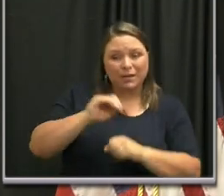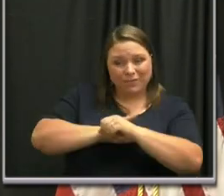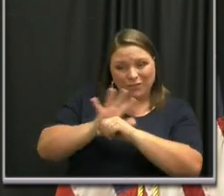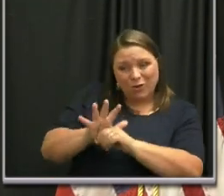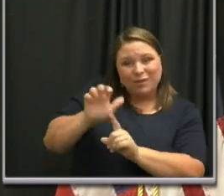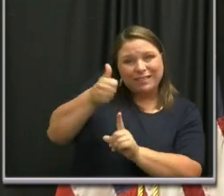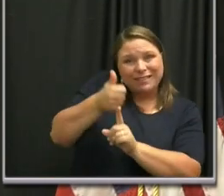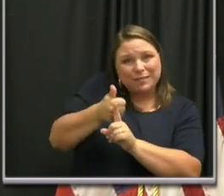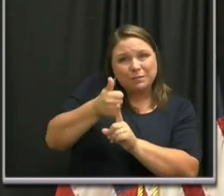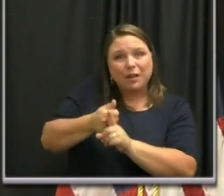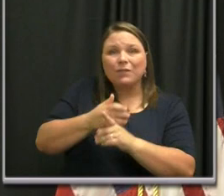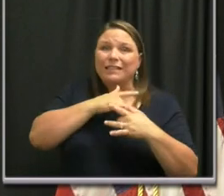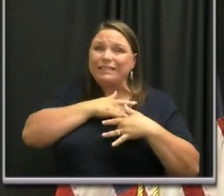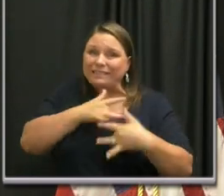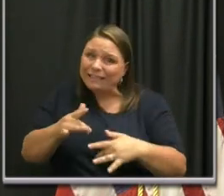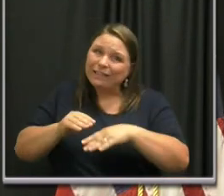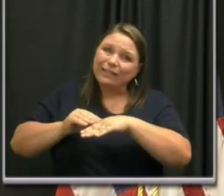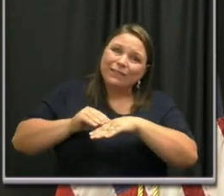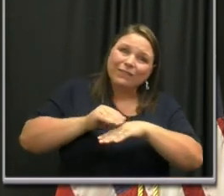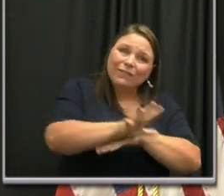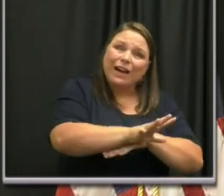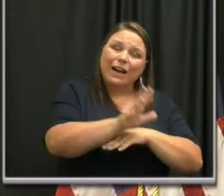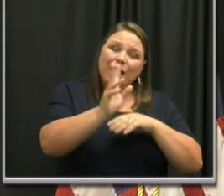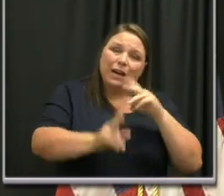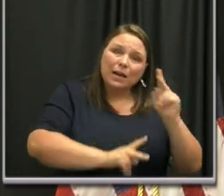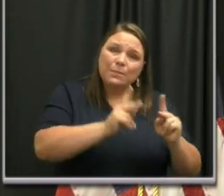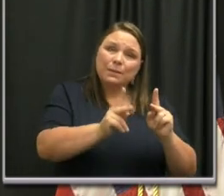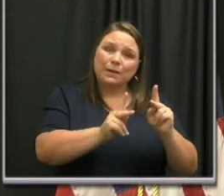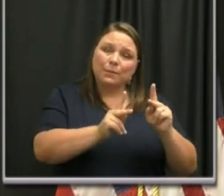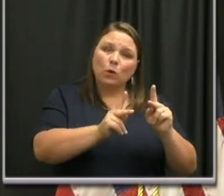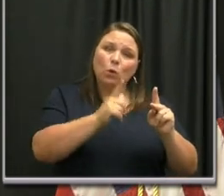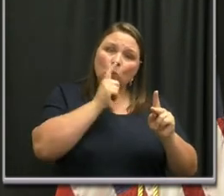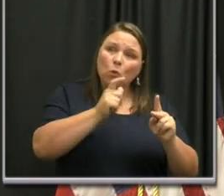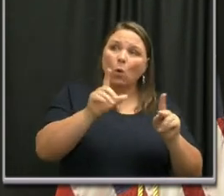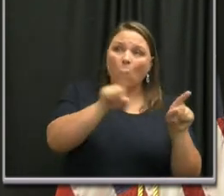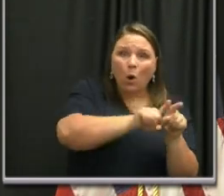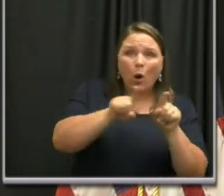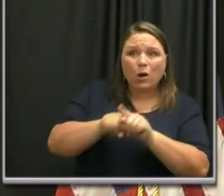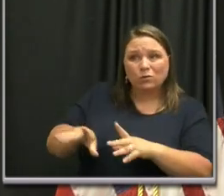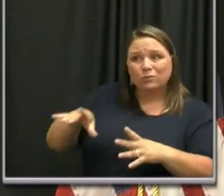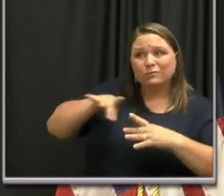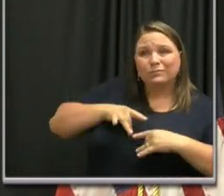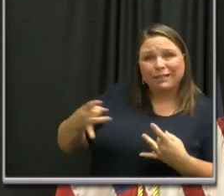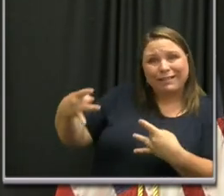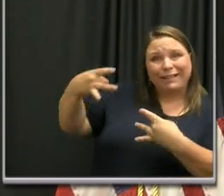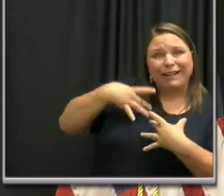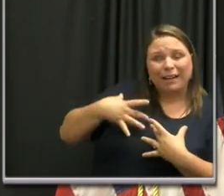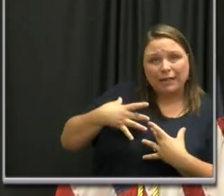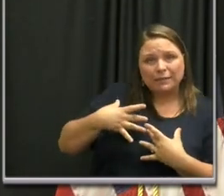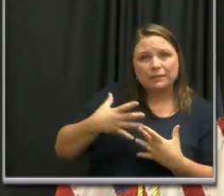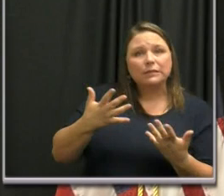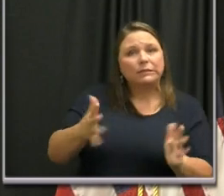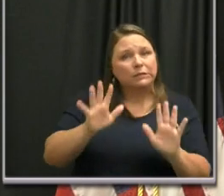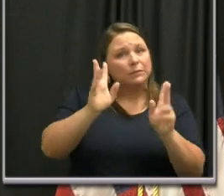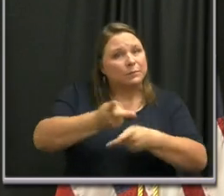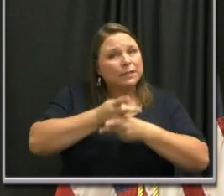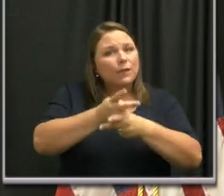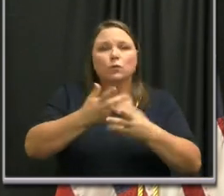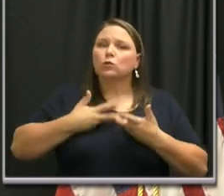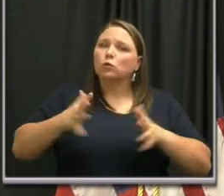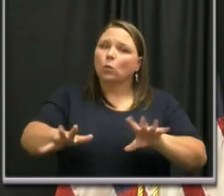is disproportionately affecting the people who are the subject of the hate that we're protesting. So by all means, let us not go